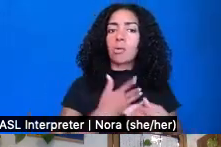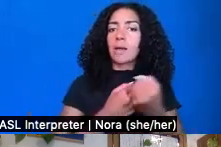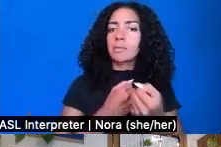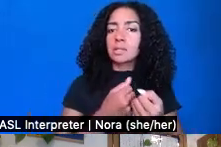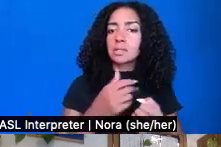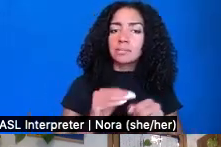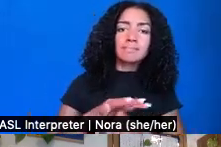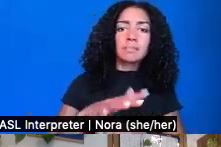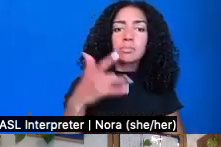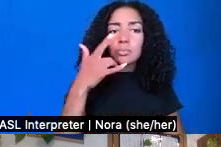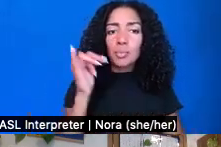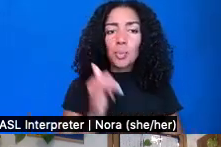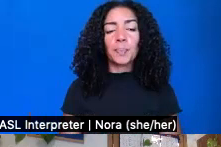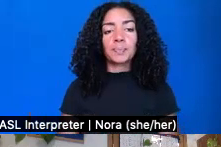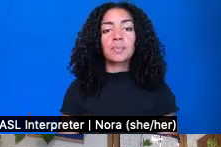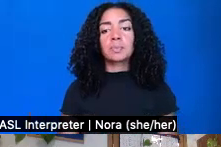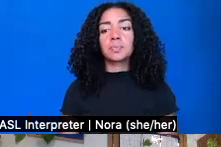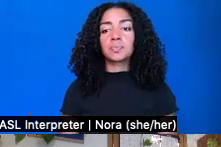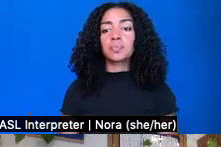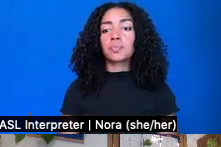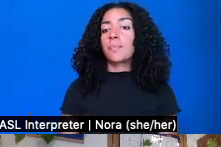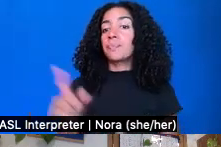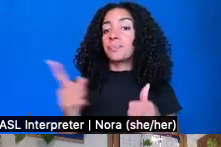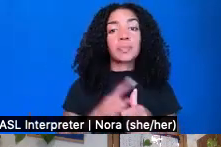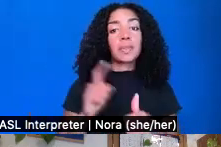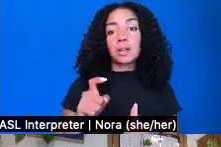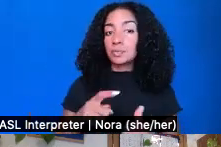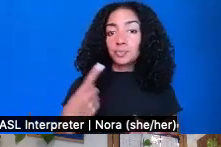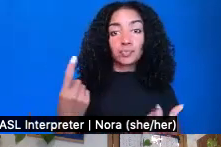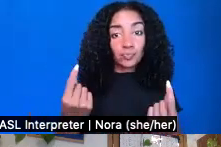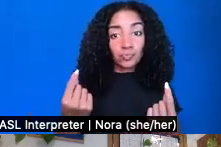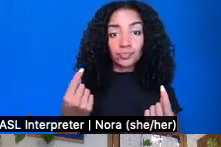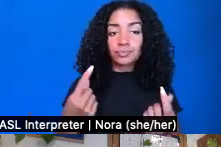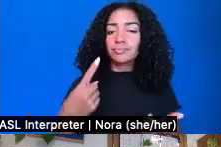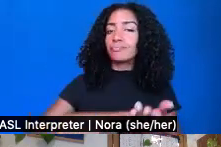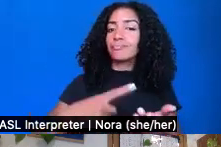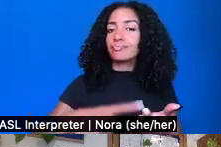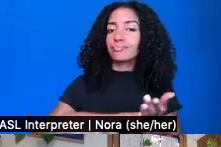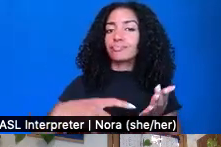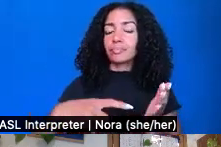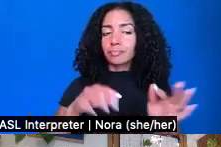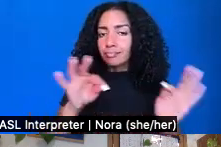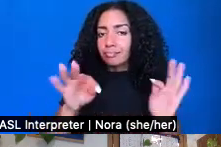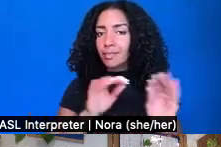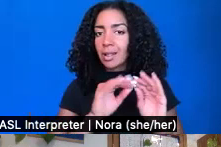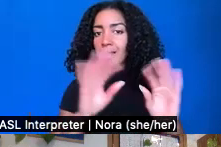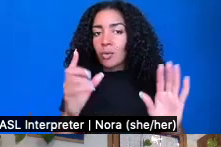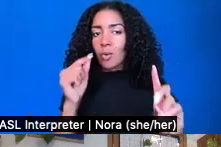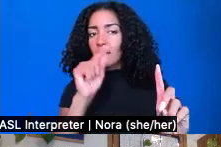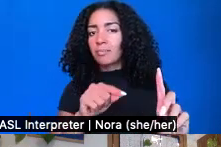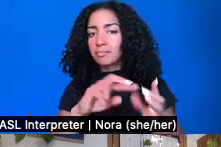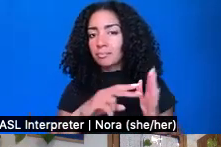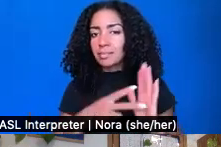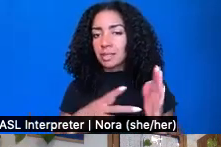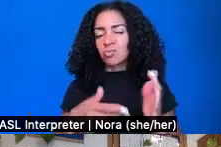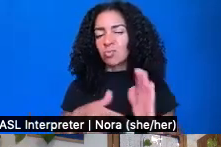So what we first need to identify, and we know this, but let's just review, you know, sexual assault is a crime. It's